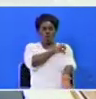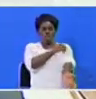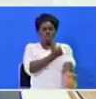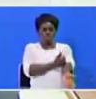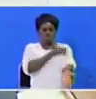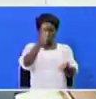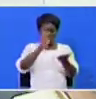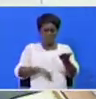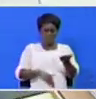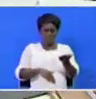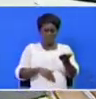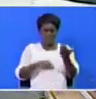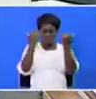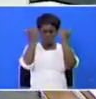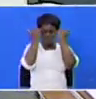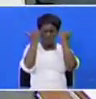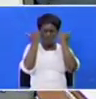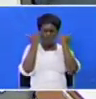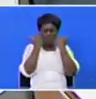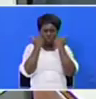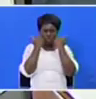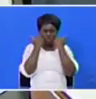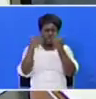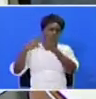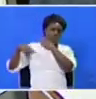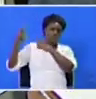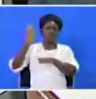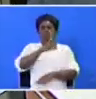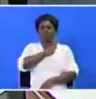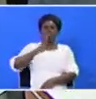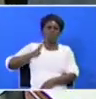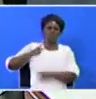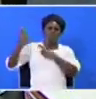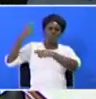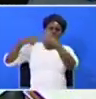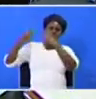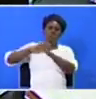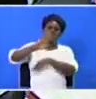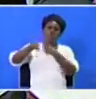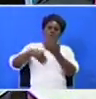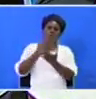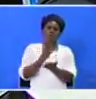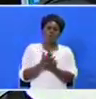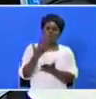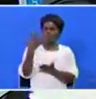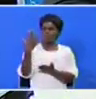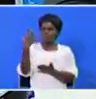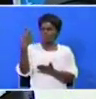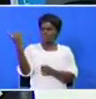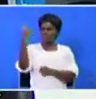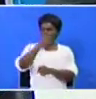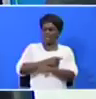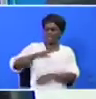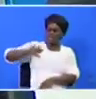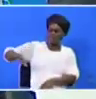matters procurement, and that is why they are called the review board. So they review all the facts. We have 53 days to go.